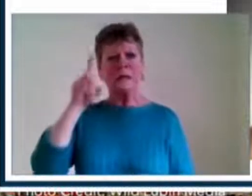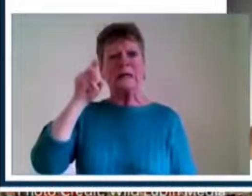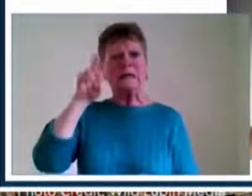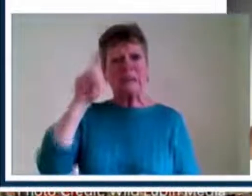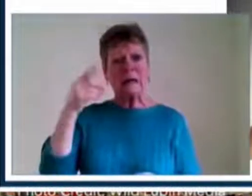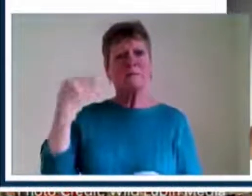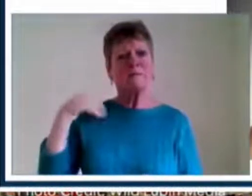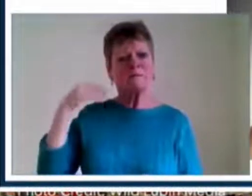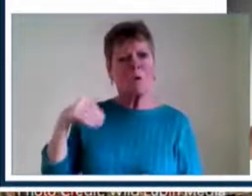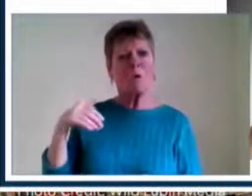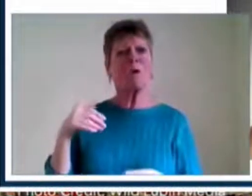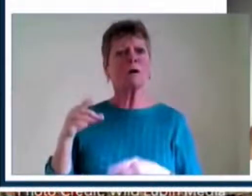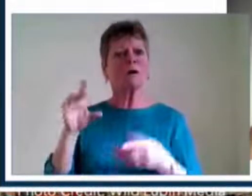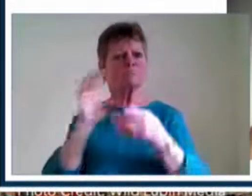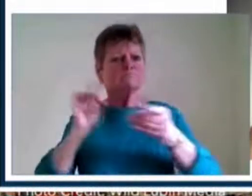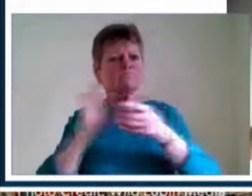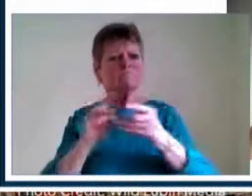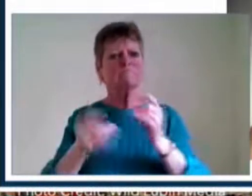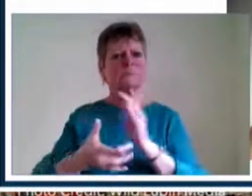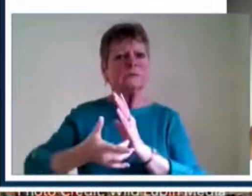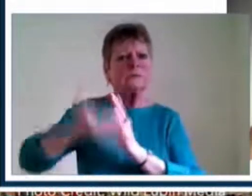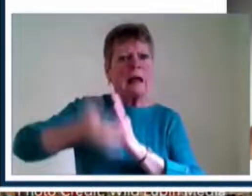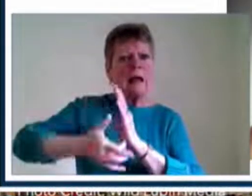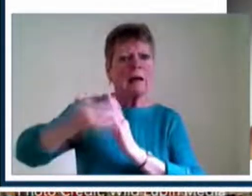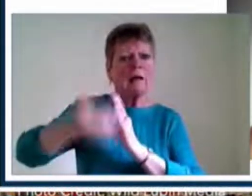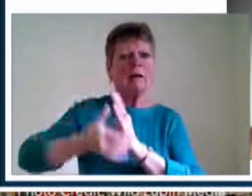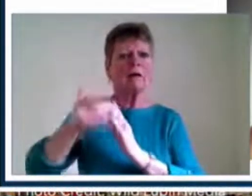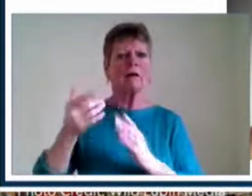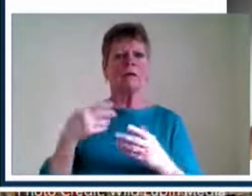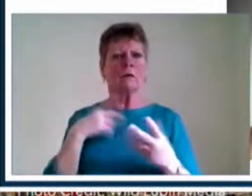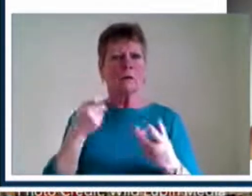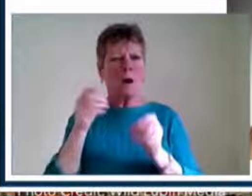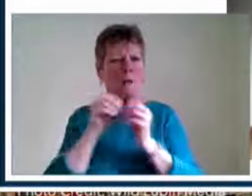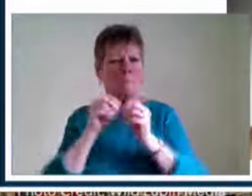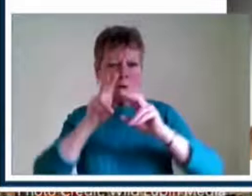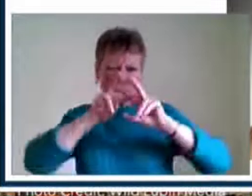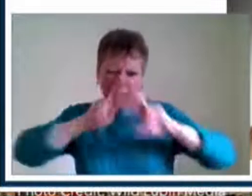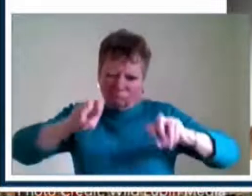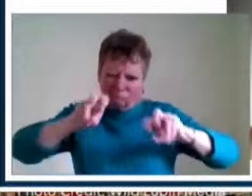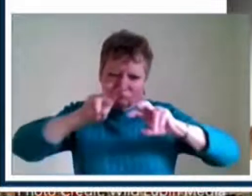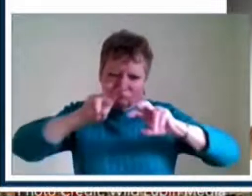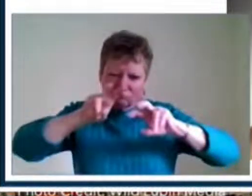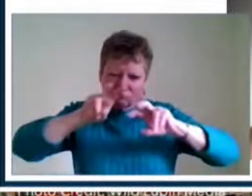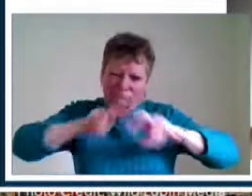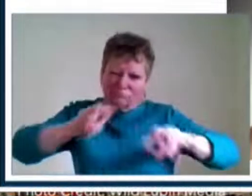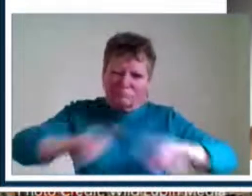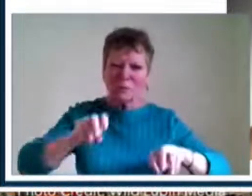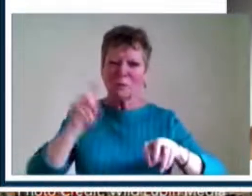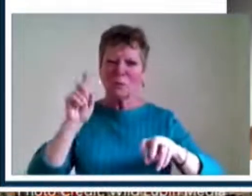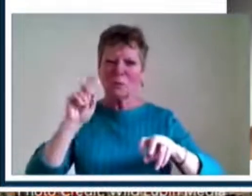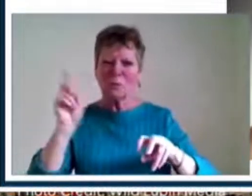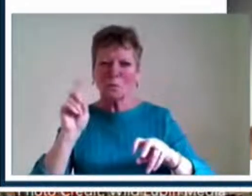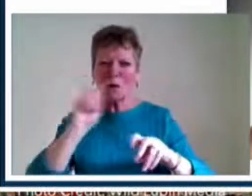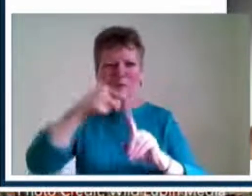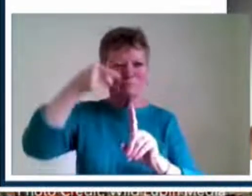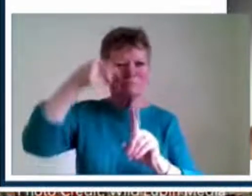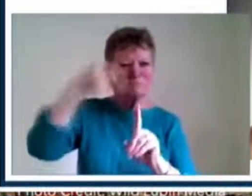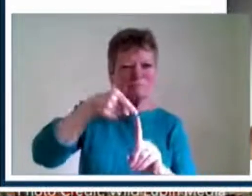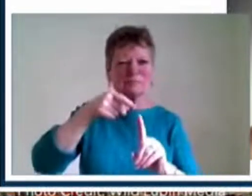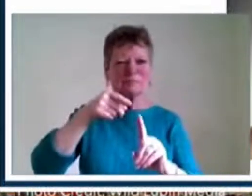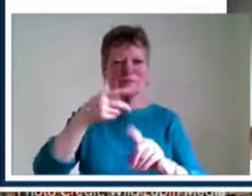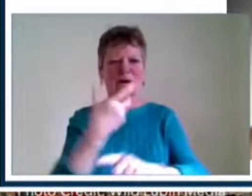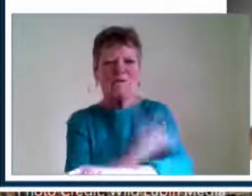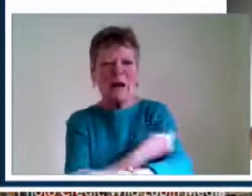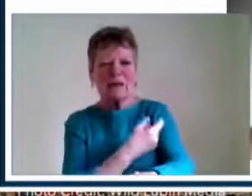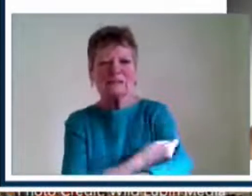briefings, mostly around vaccine, where we wanted to dive much deeper into the rollout and the specific technical questions of vaccine